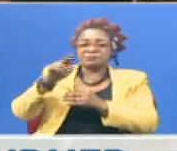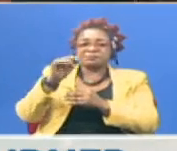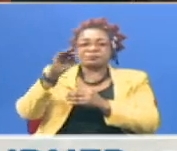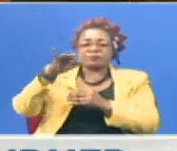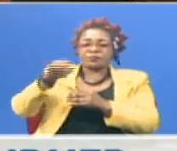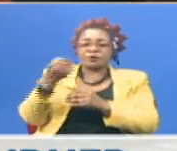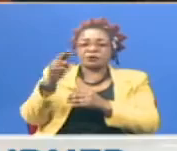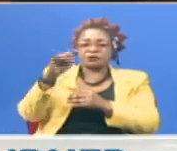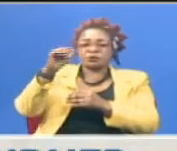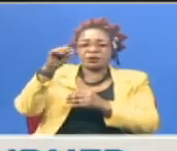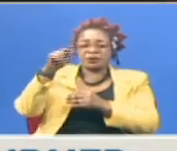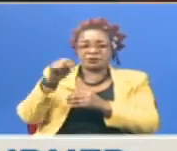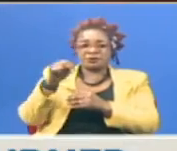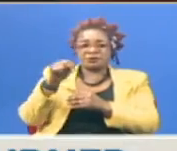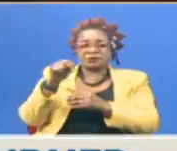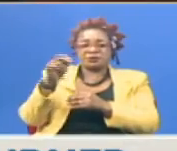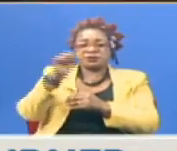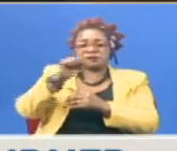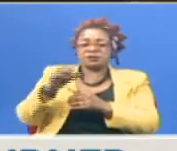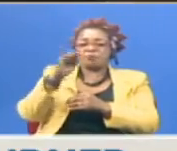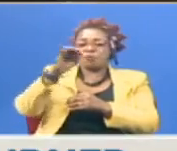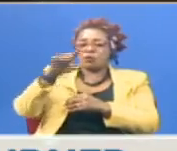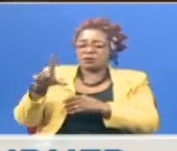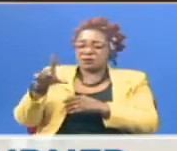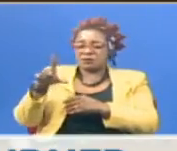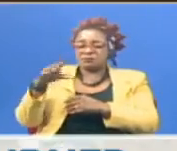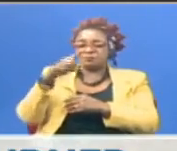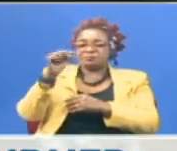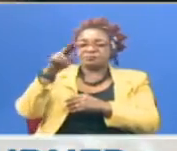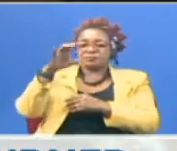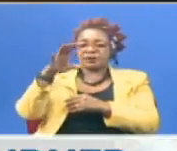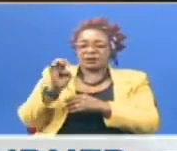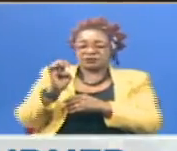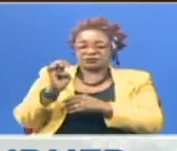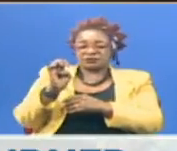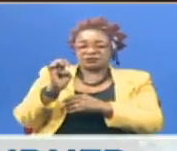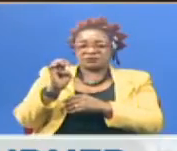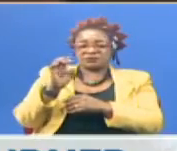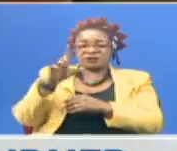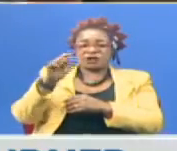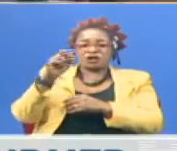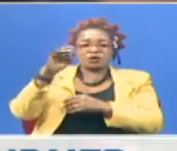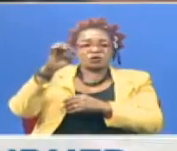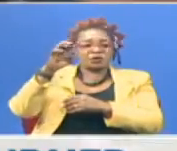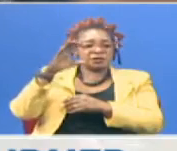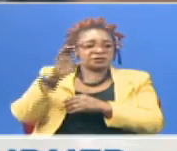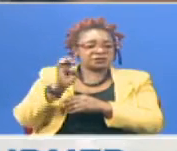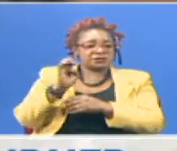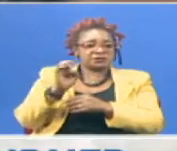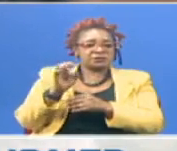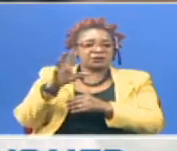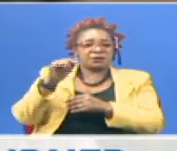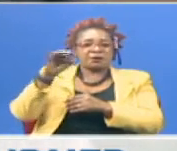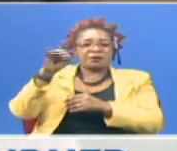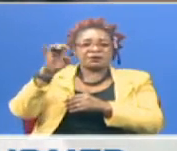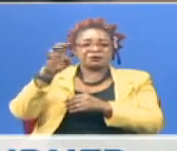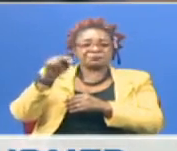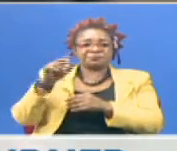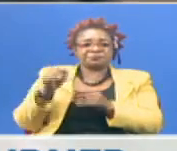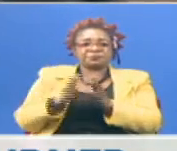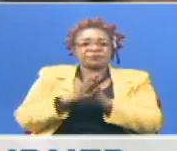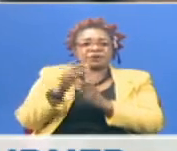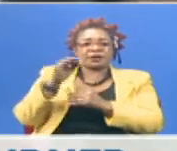Julian Jahenda Maka, Samuel Murimi, Grace Wamboi Karioki, Lawrence Kimaru, Irene Wamboi